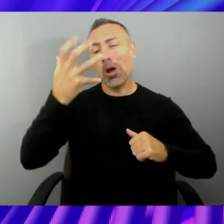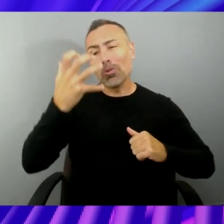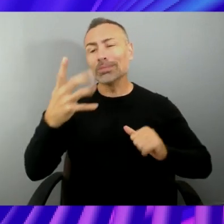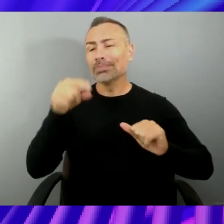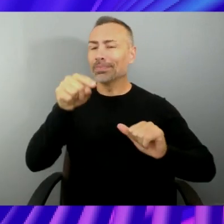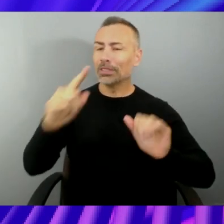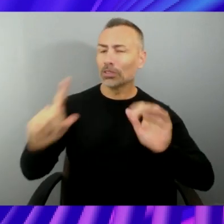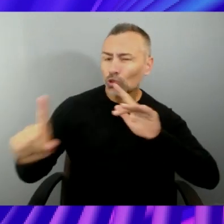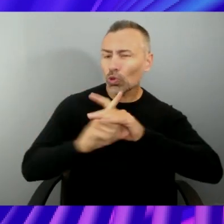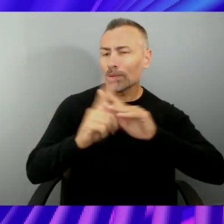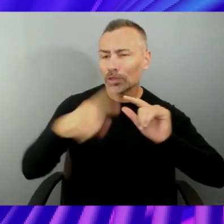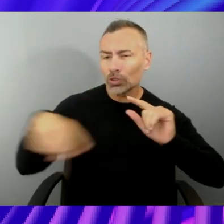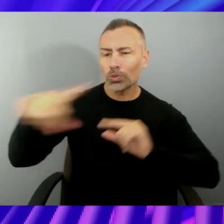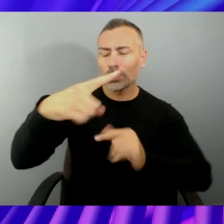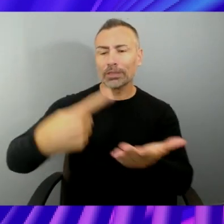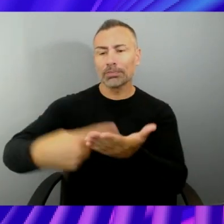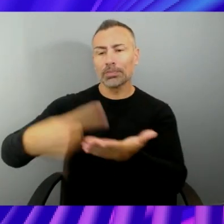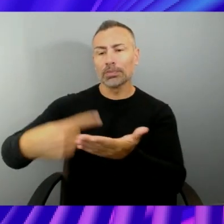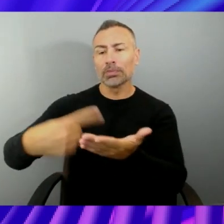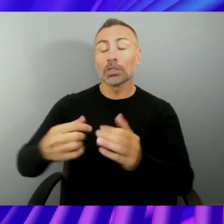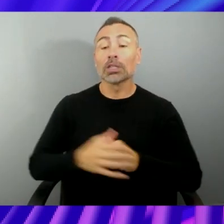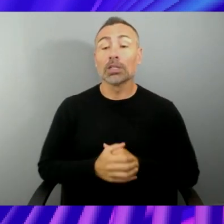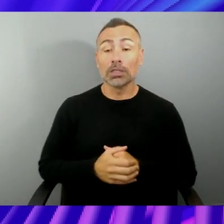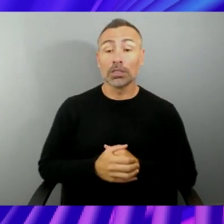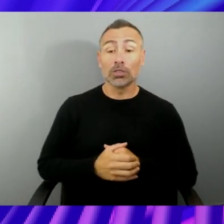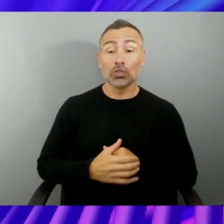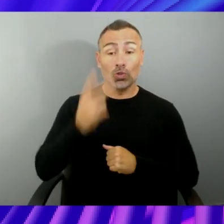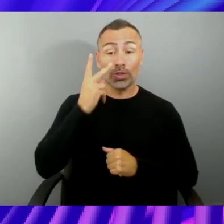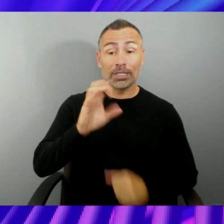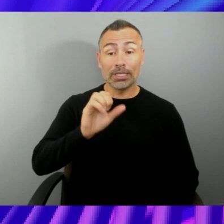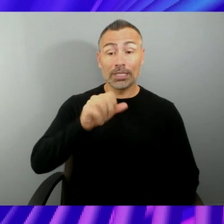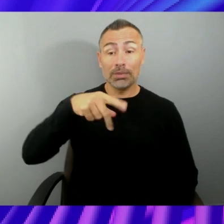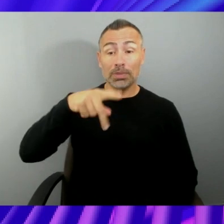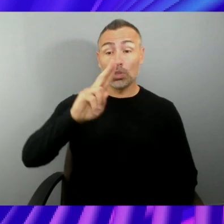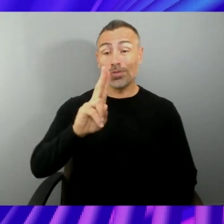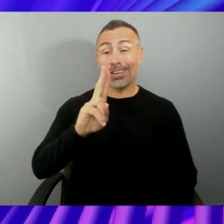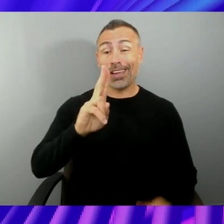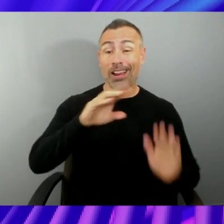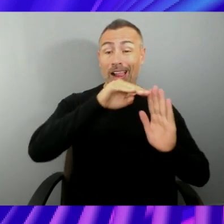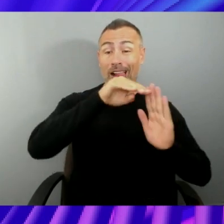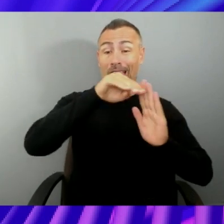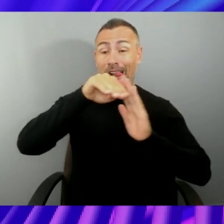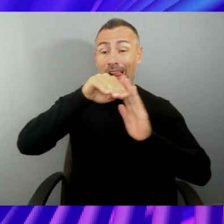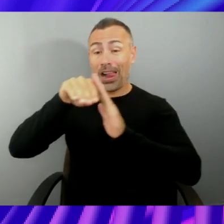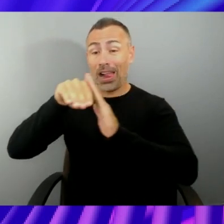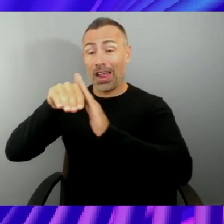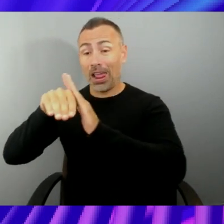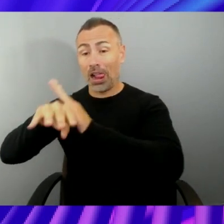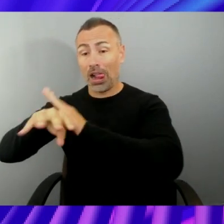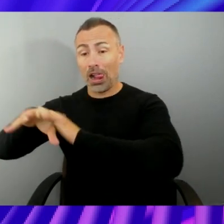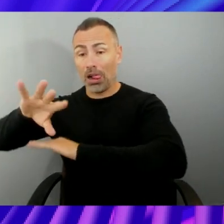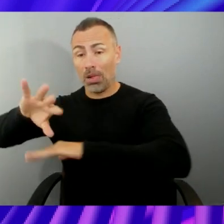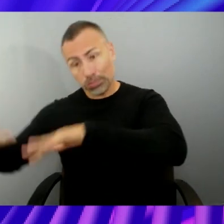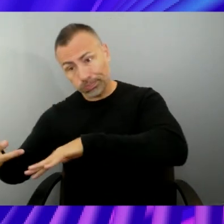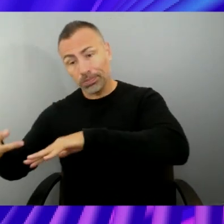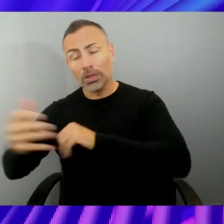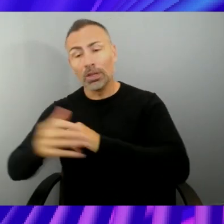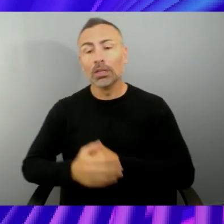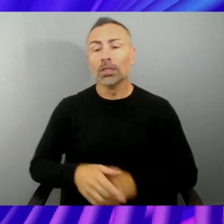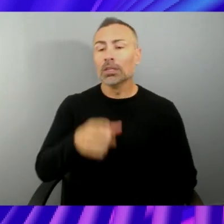over about a 3-week period until the cluster kind of falls over. And that's what happened here. I don't have auto remediation turned on for that. I